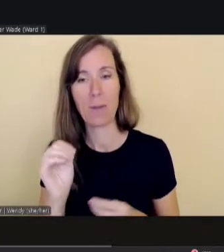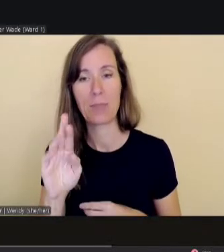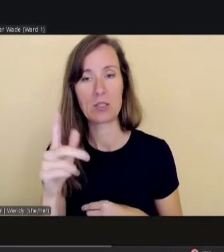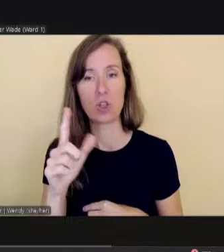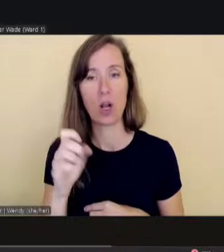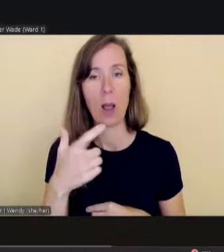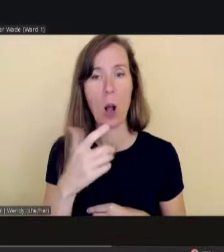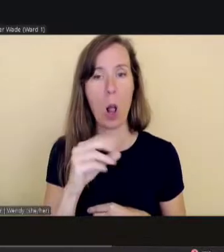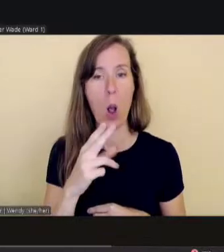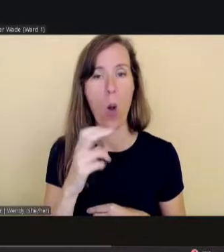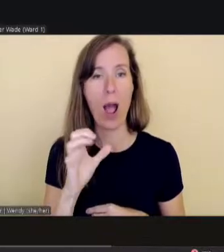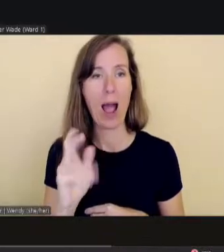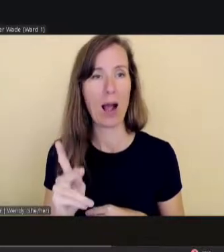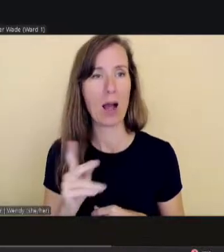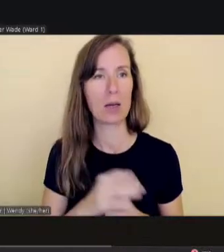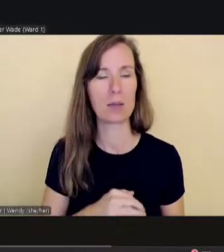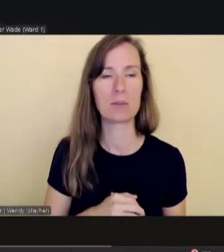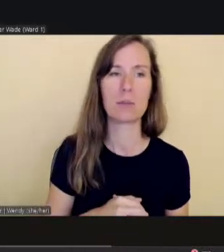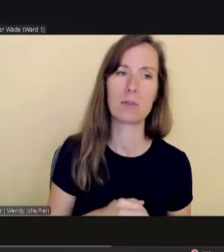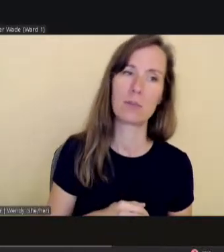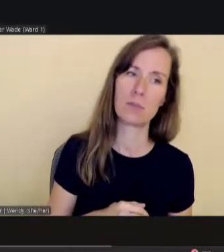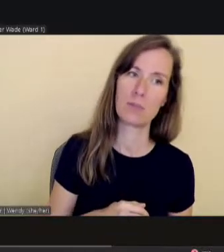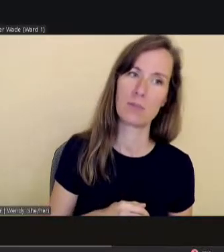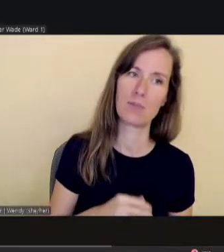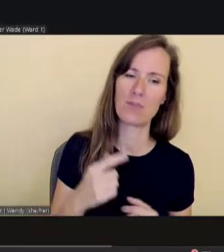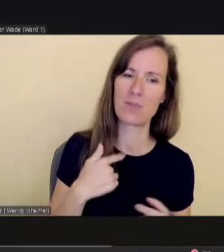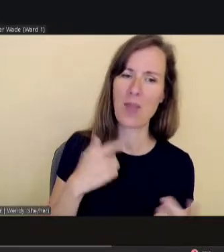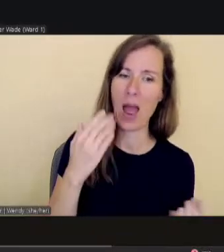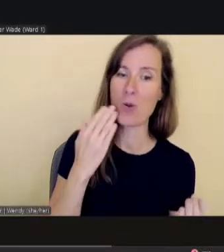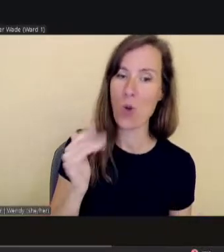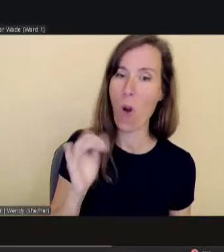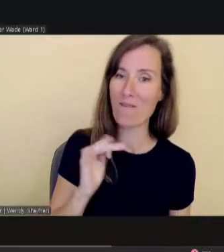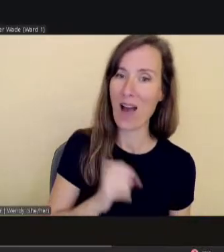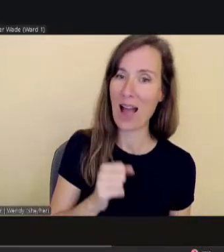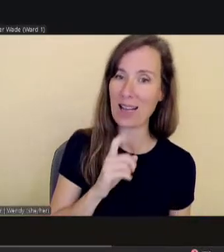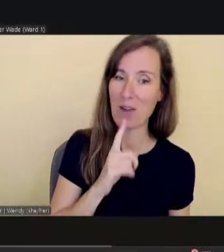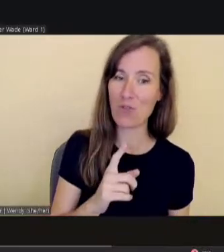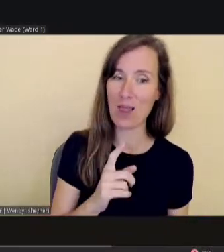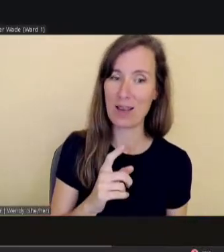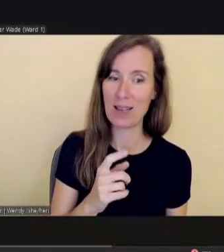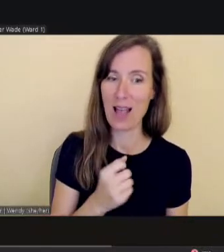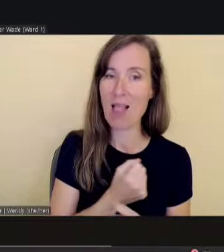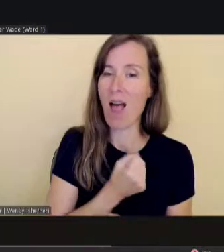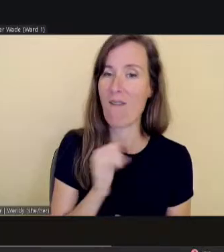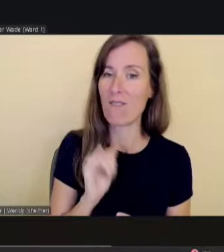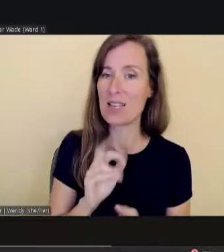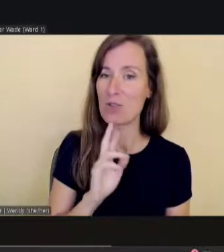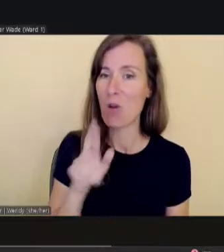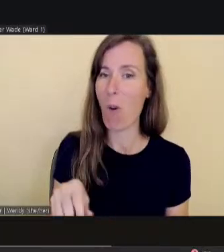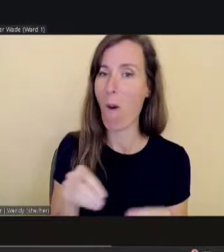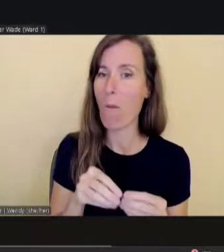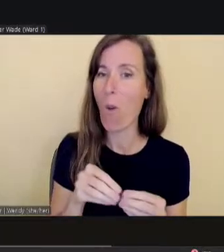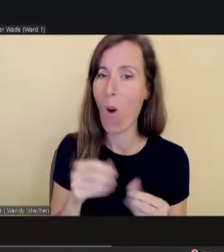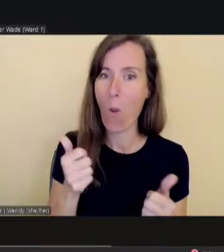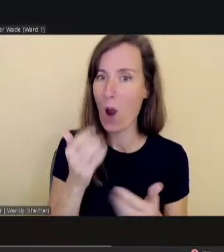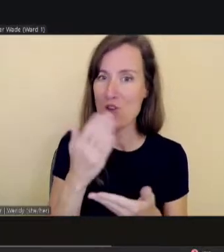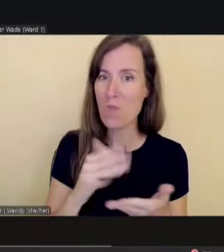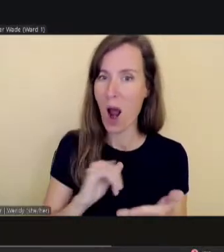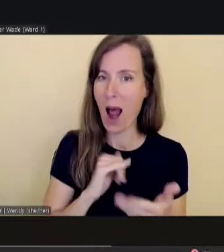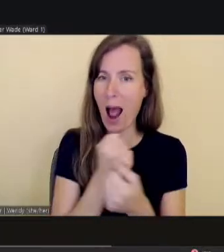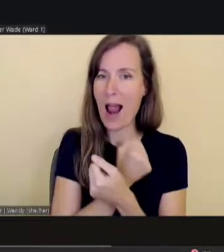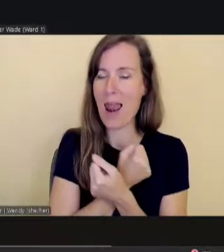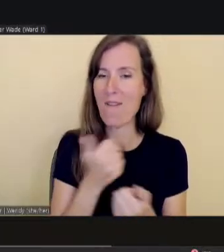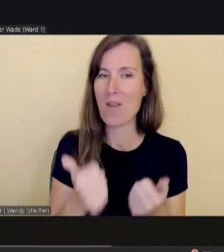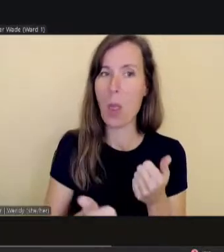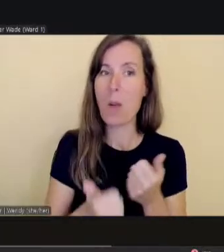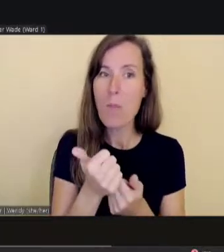I don't know if I can love this report more, and which part I love the most. I mean, I think that, well, I